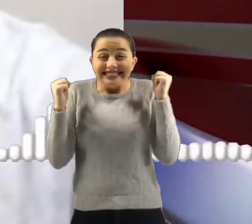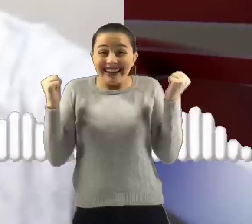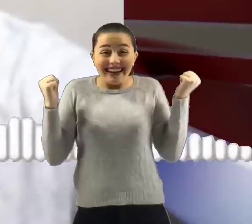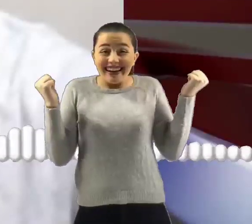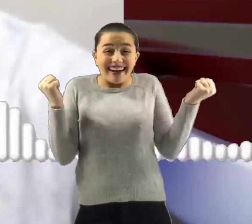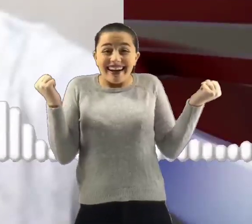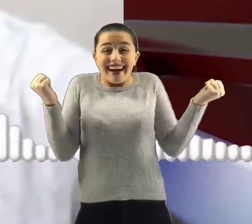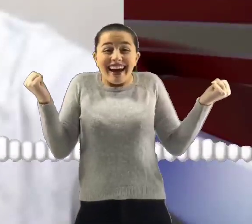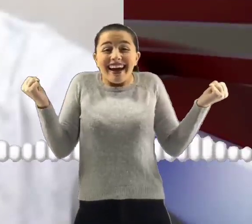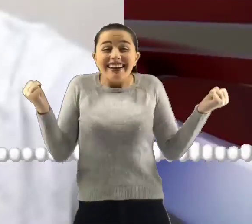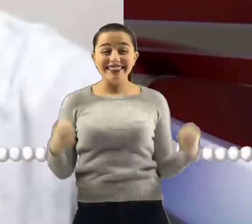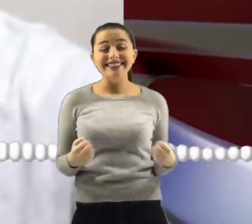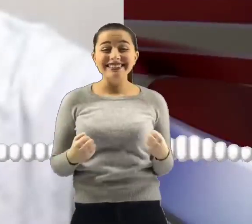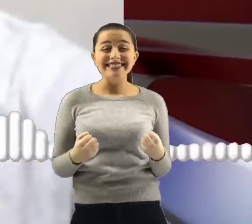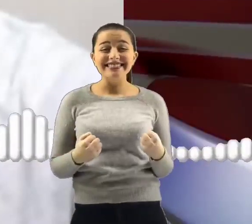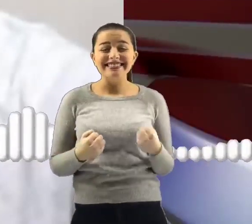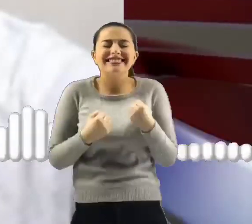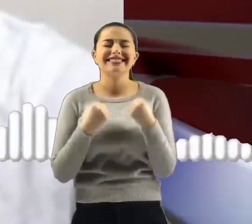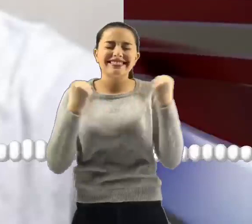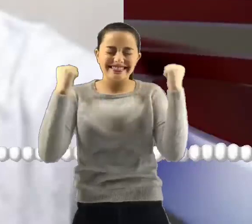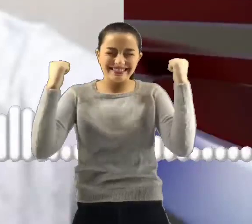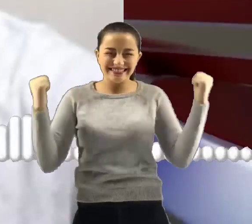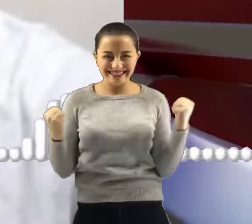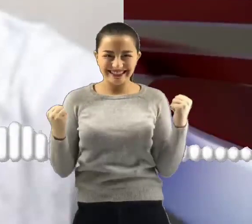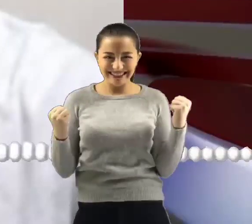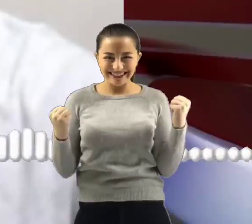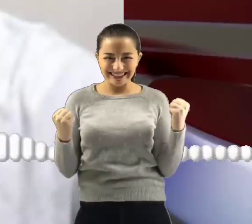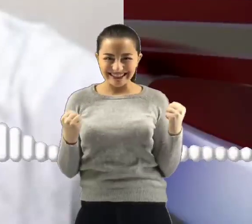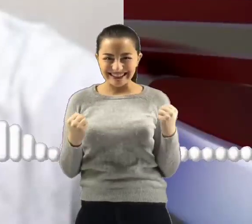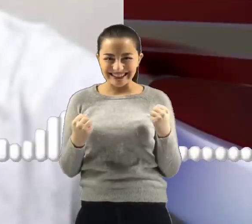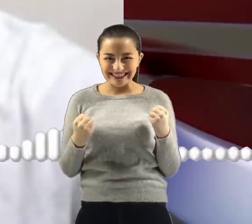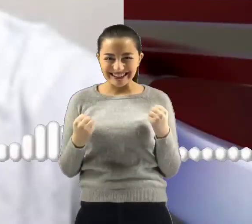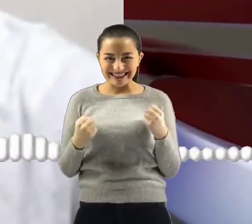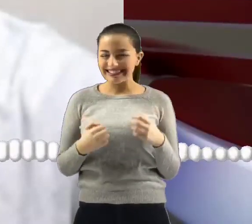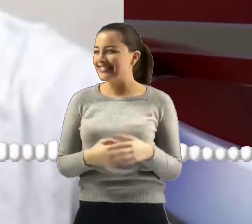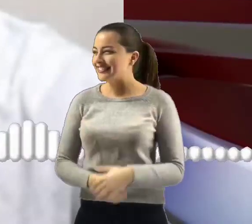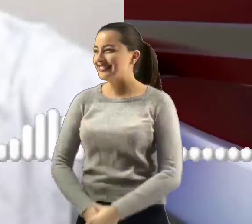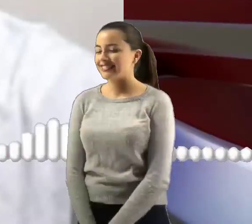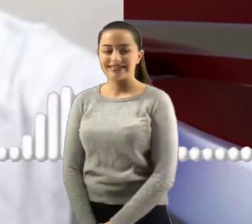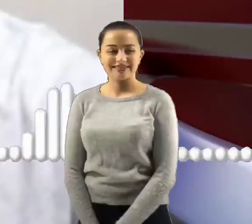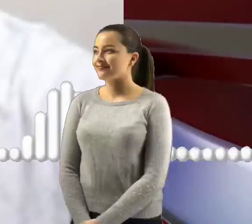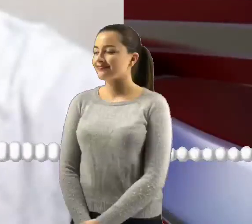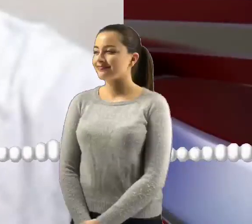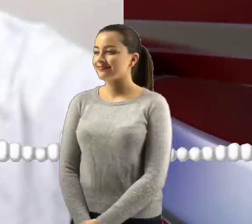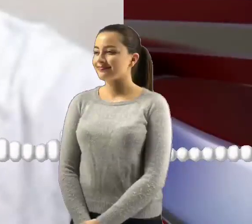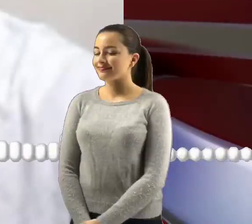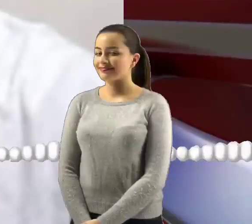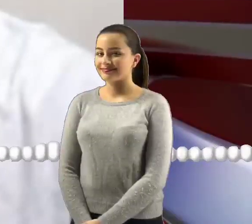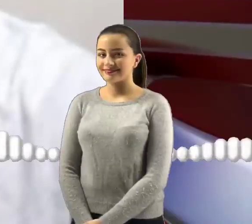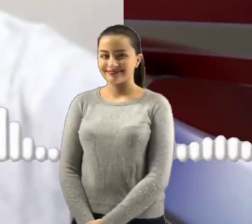Goes as an aggregation, IPOB, unu yase. I had no interested. This is not the election. We are against the election. Manon agasan